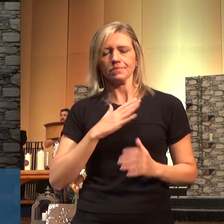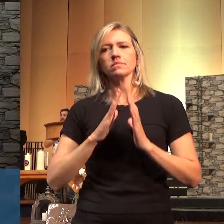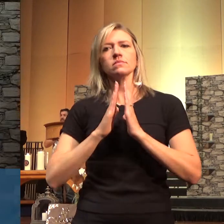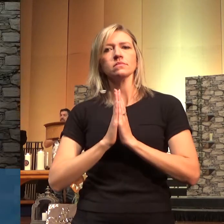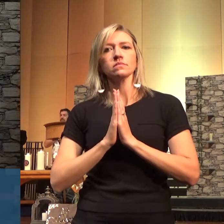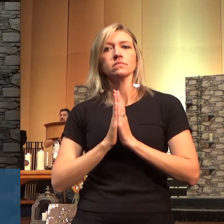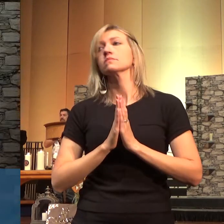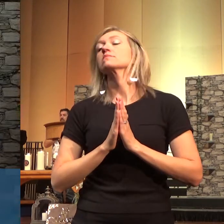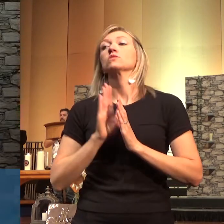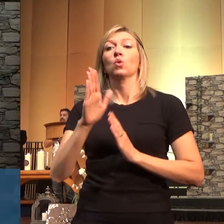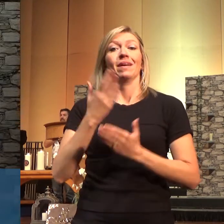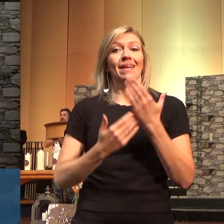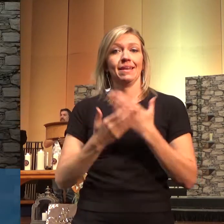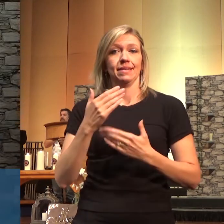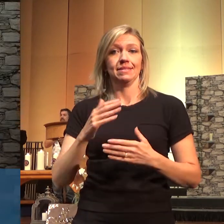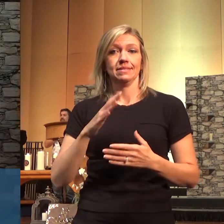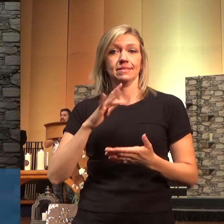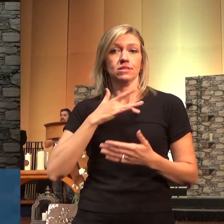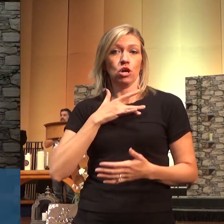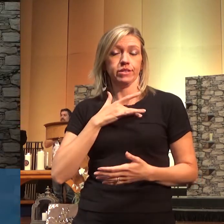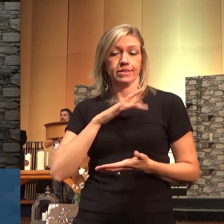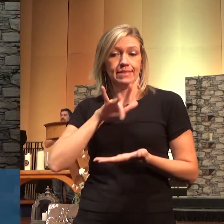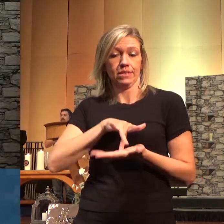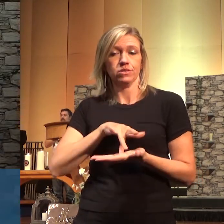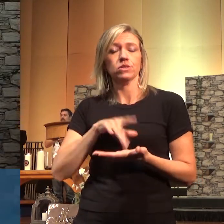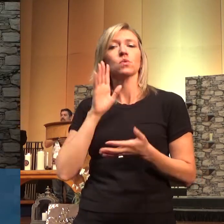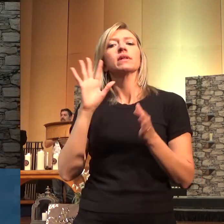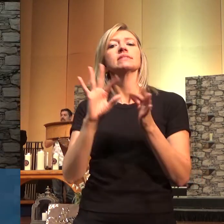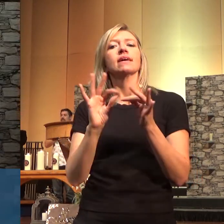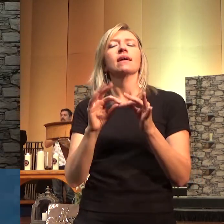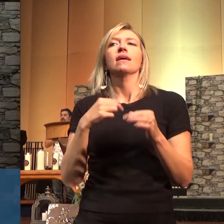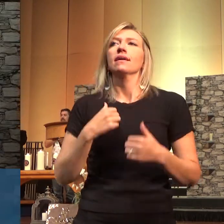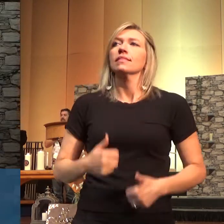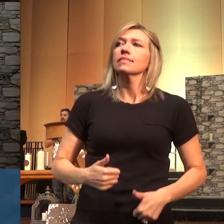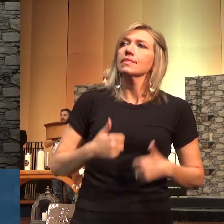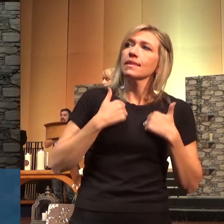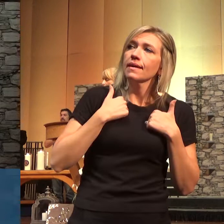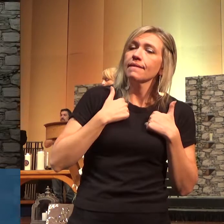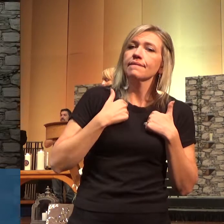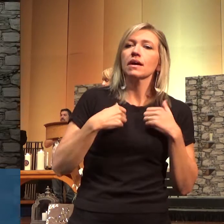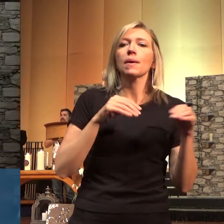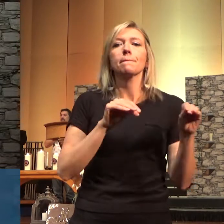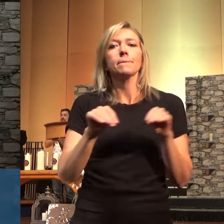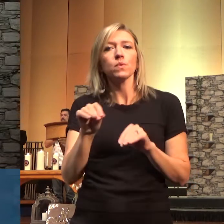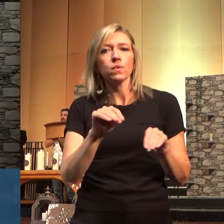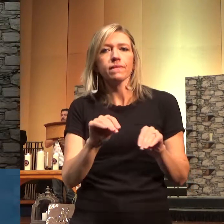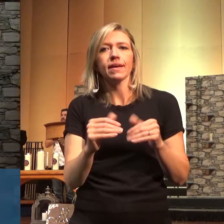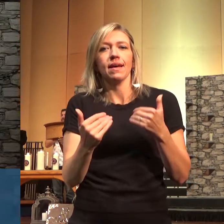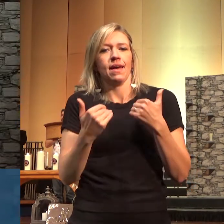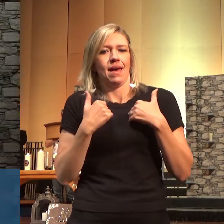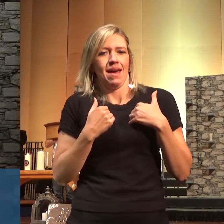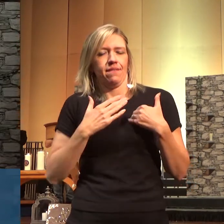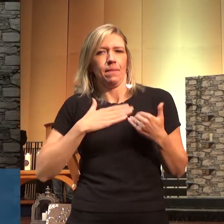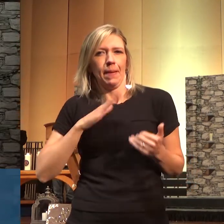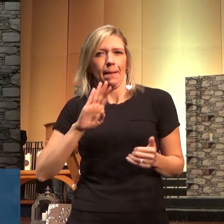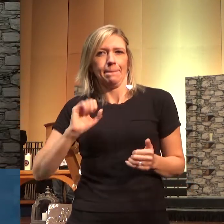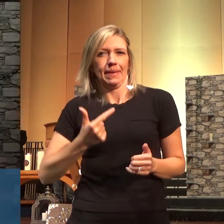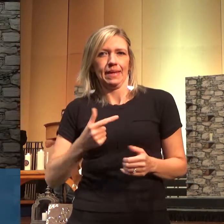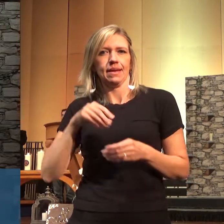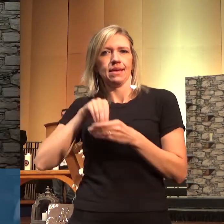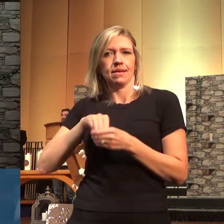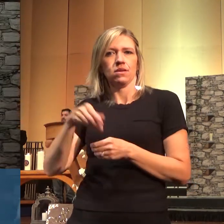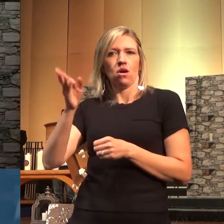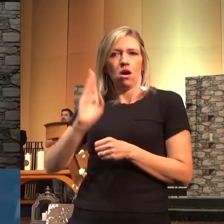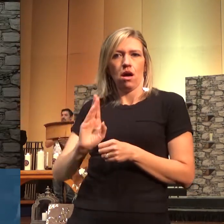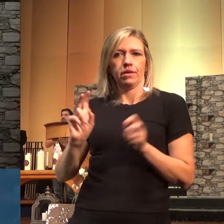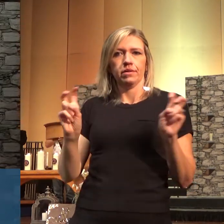And as your hands are at your heart center, you will say, I live and move and have my being in